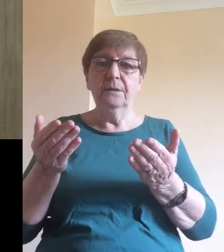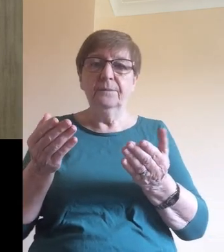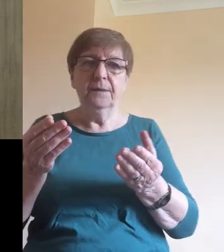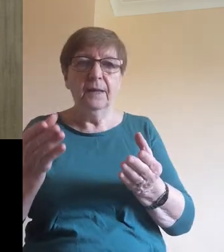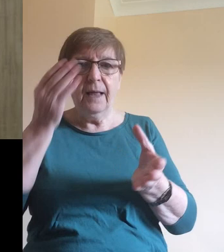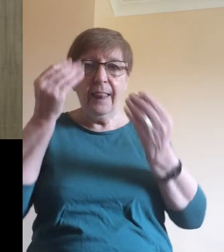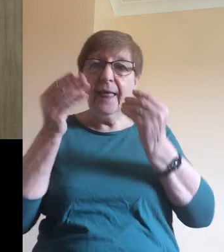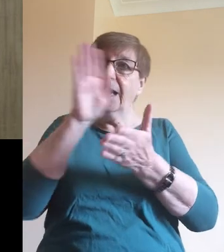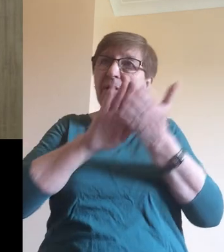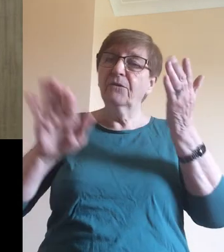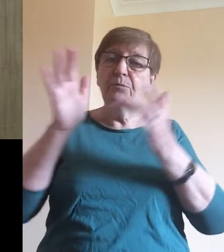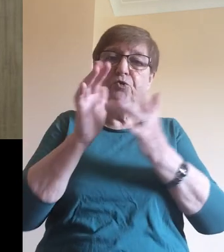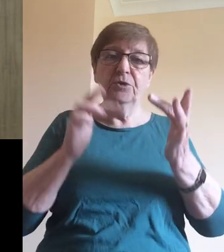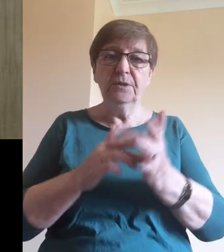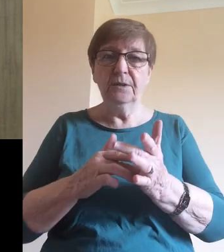learned from Jesus